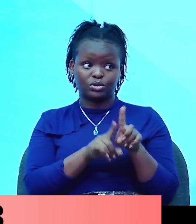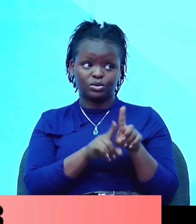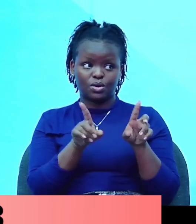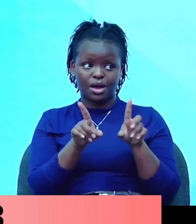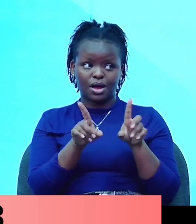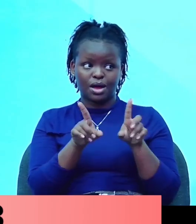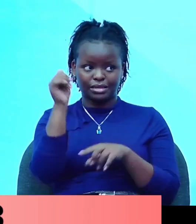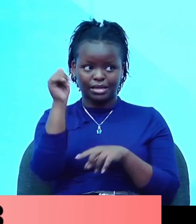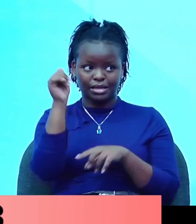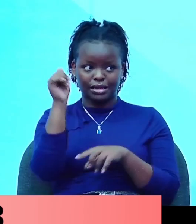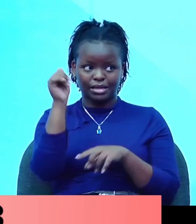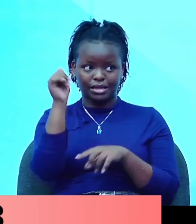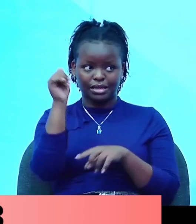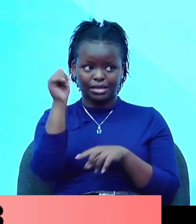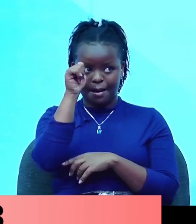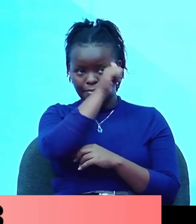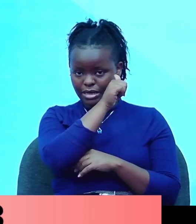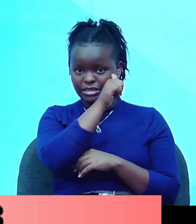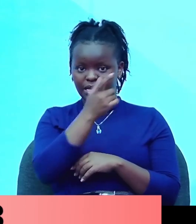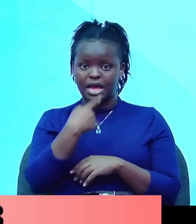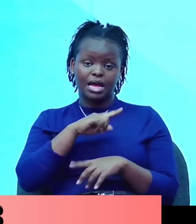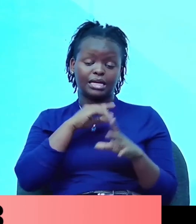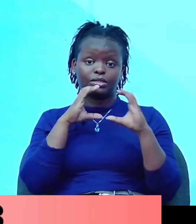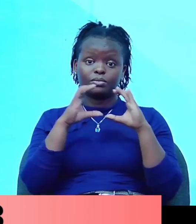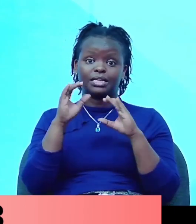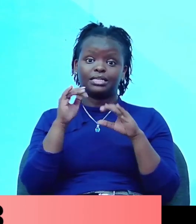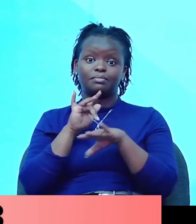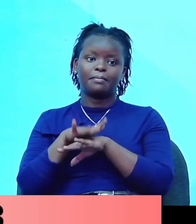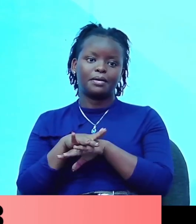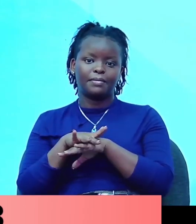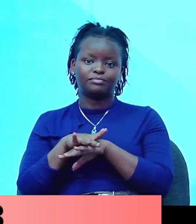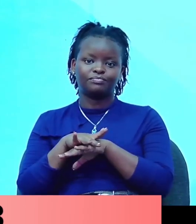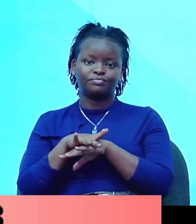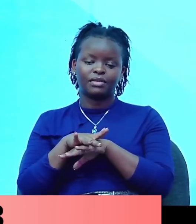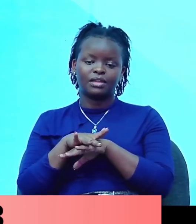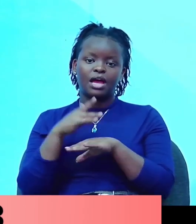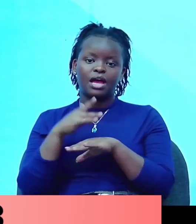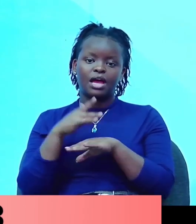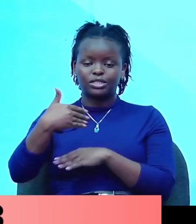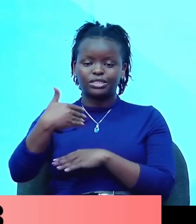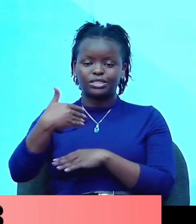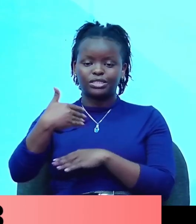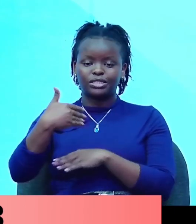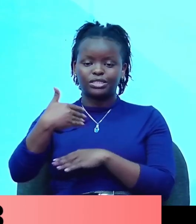chatting earlier, our Right. consistency in supporting some of our drivers,